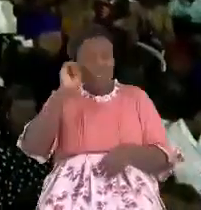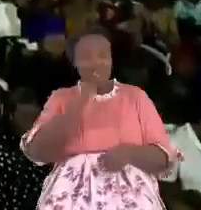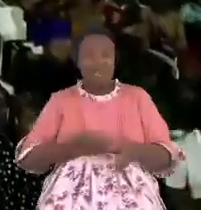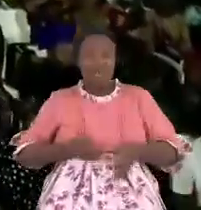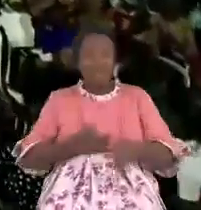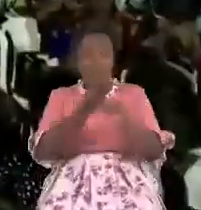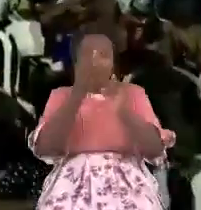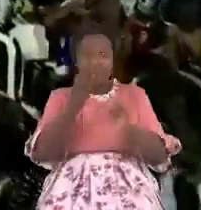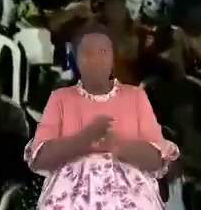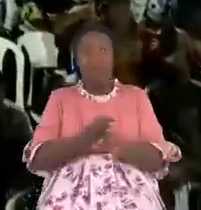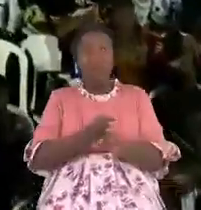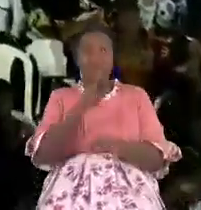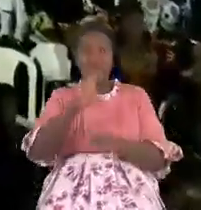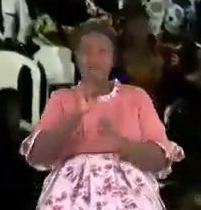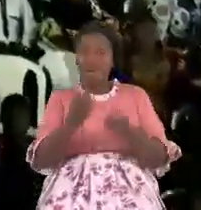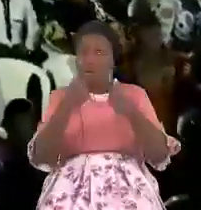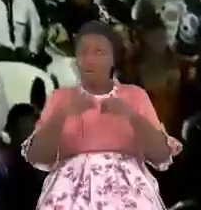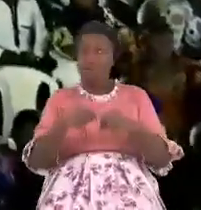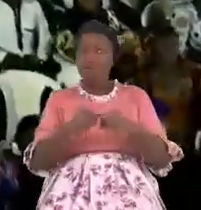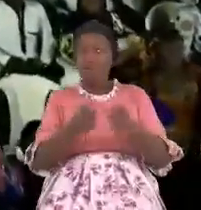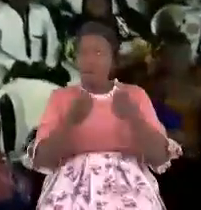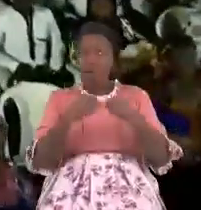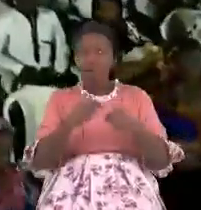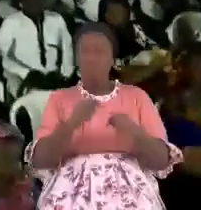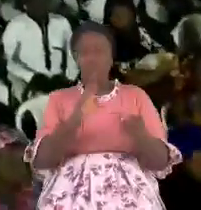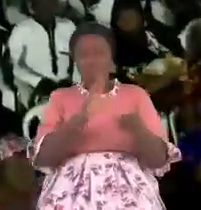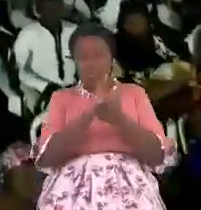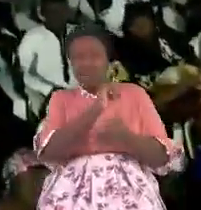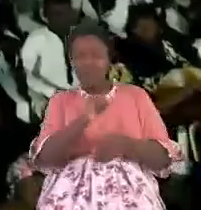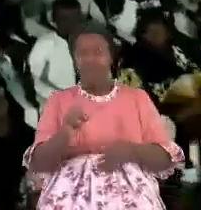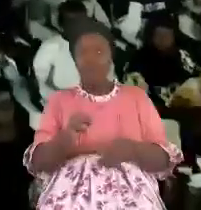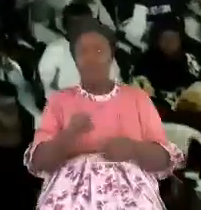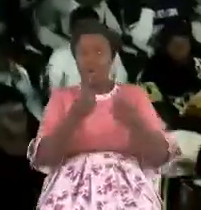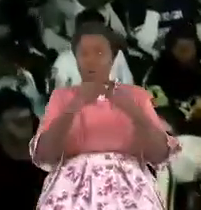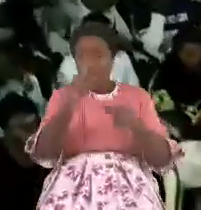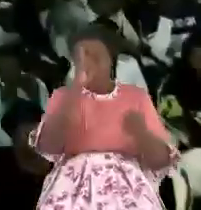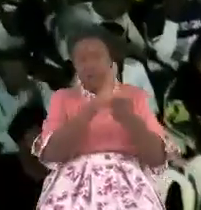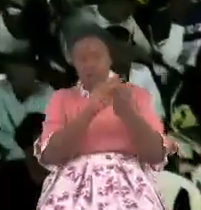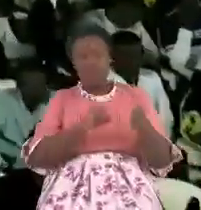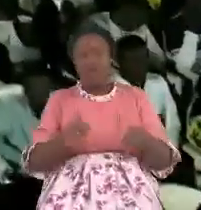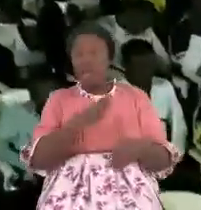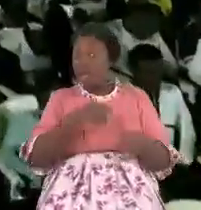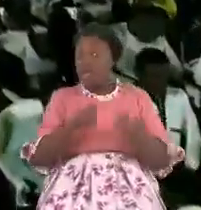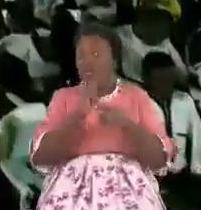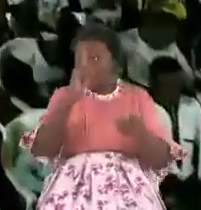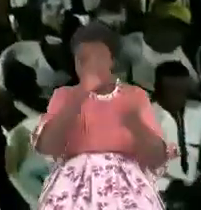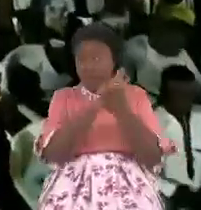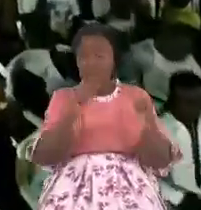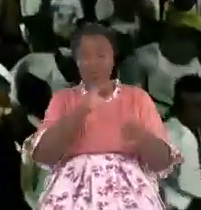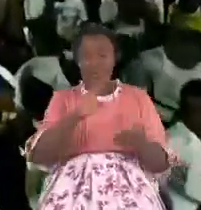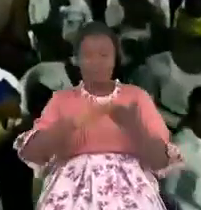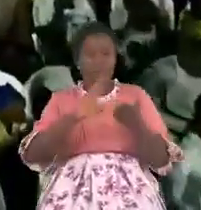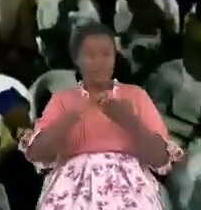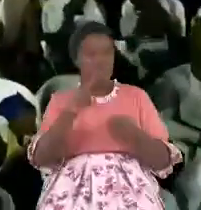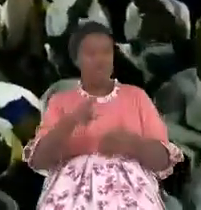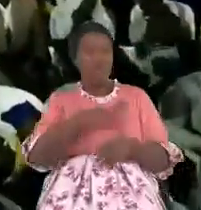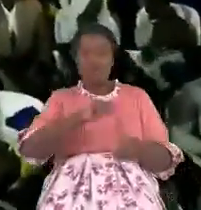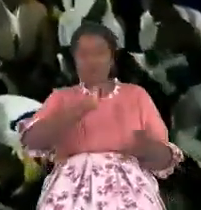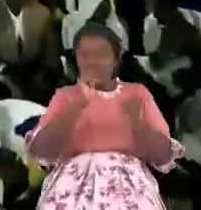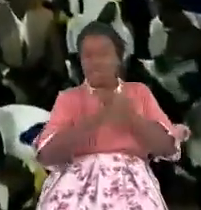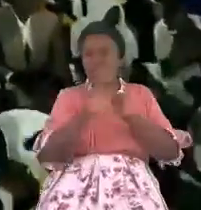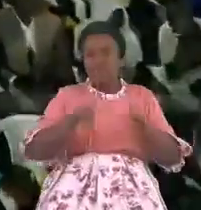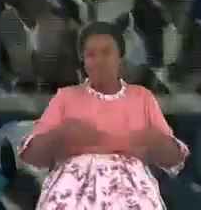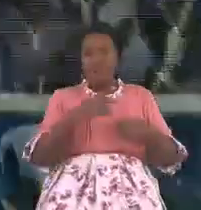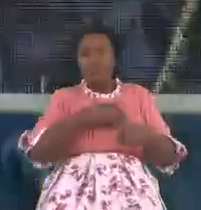come come believing come believing and also believe he'll forgive you he'll change your life he'll